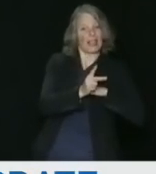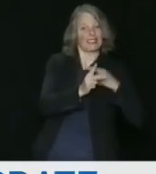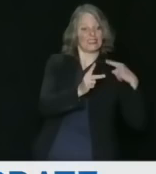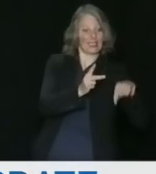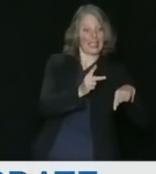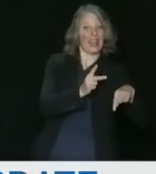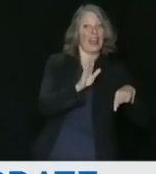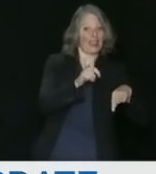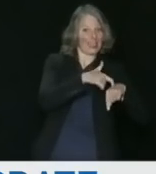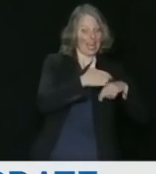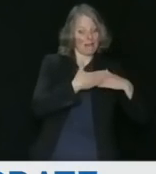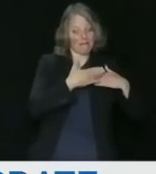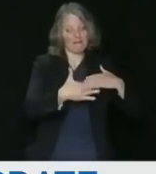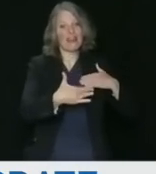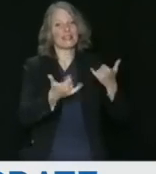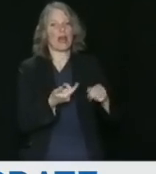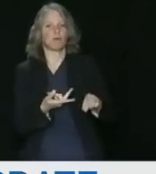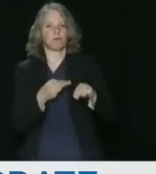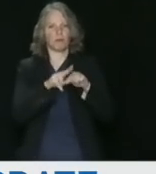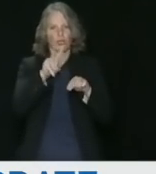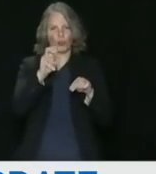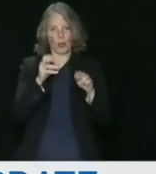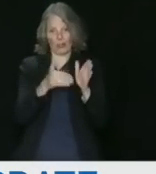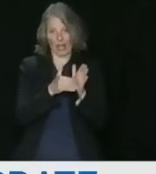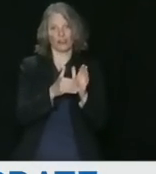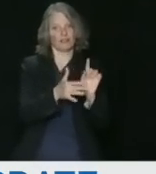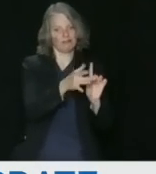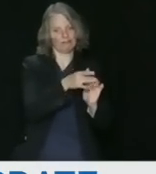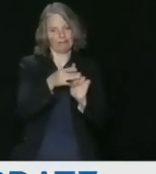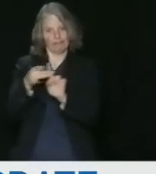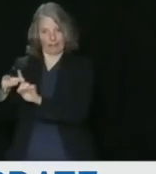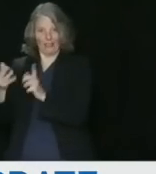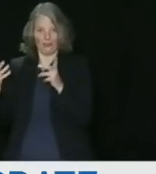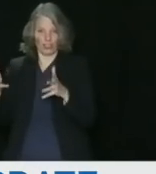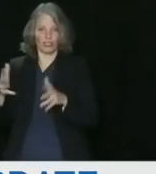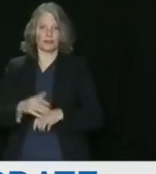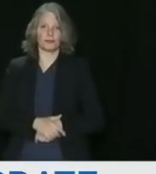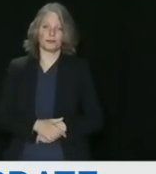cases since the last modeling update a month ago.